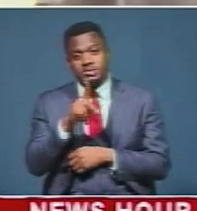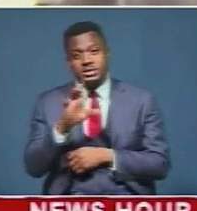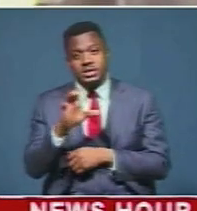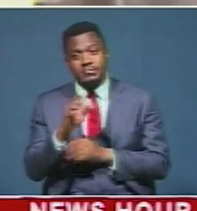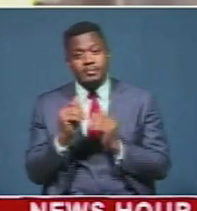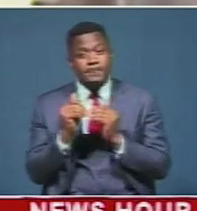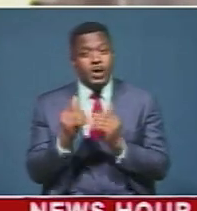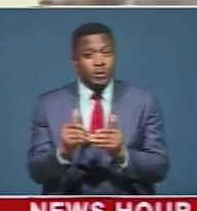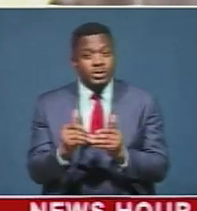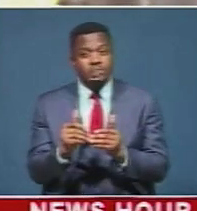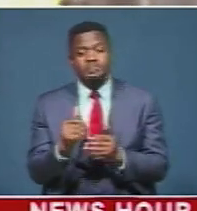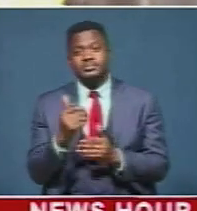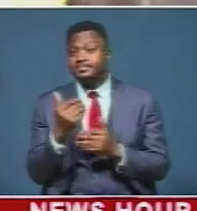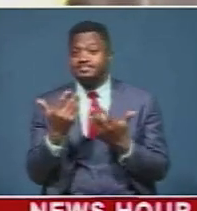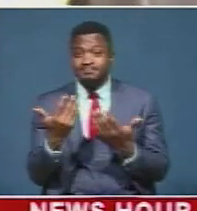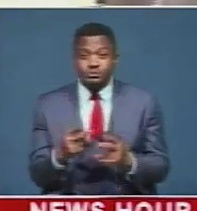and move on. So